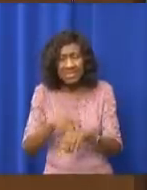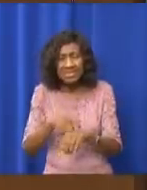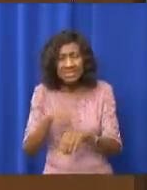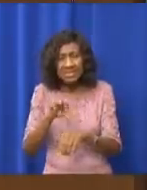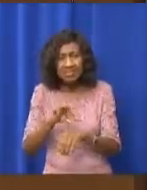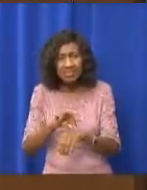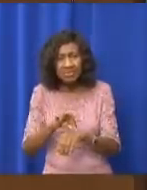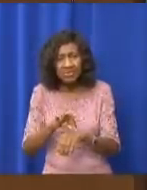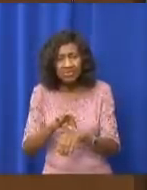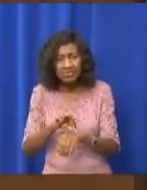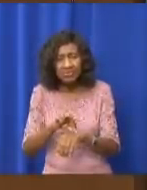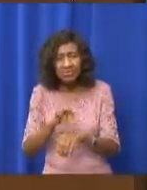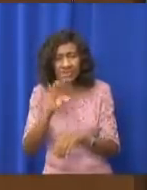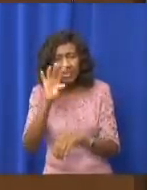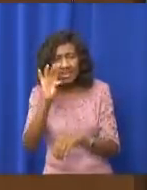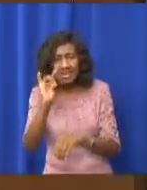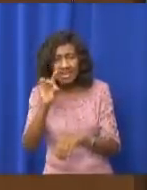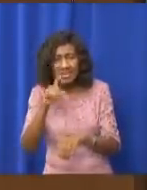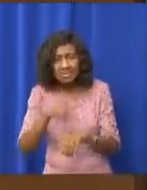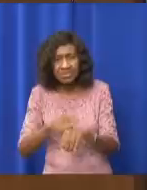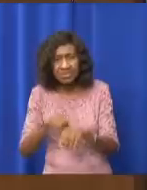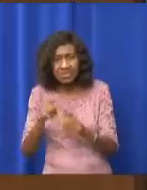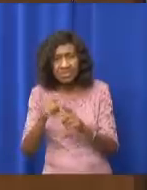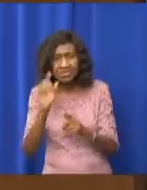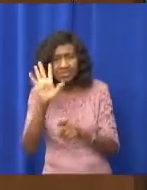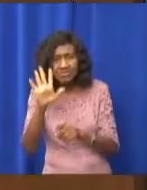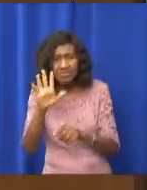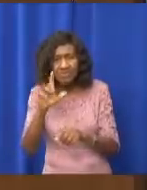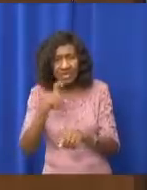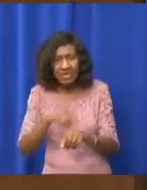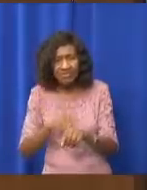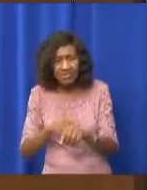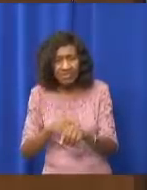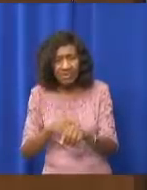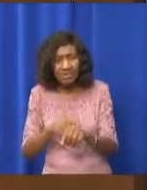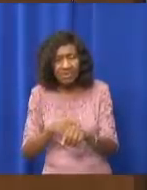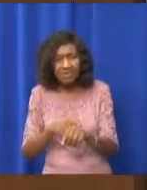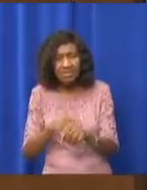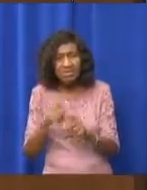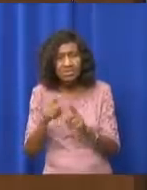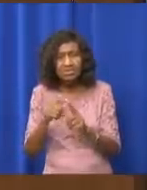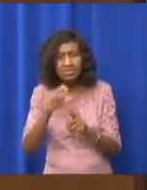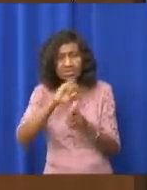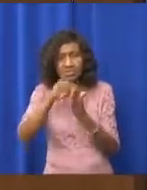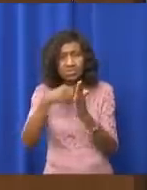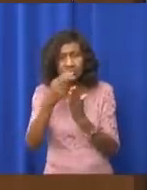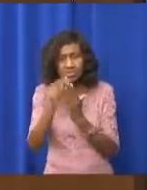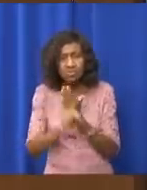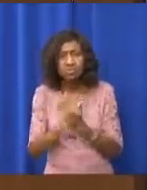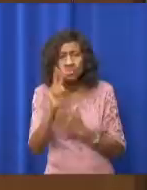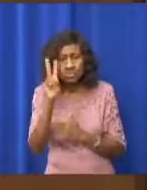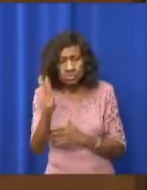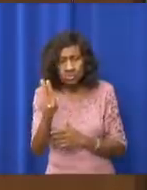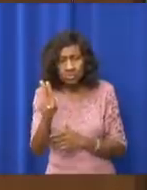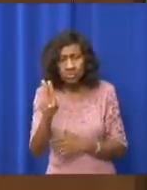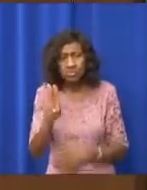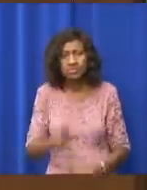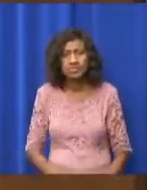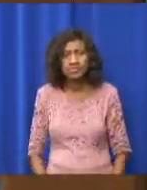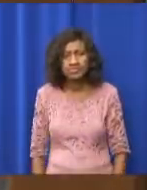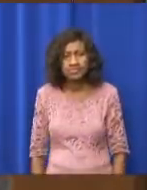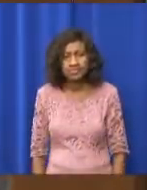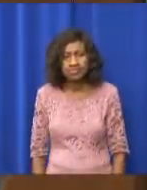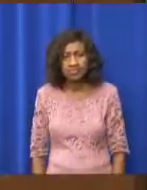p.m. to 5 a.m. each night right through until the 2nd of June. Does that answer that, Tom? Yes, sir, it